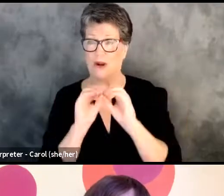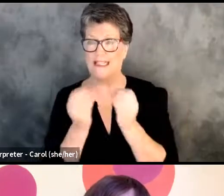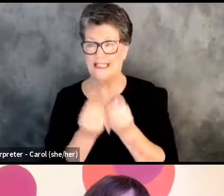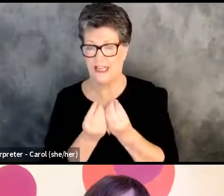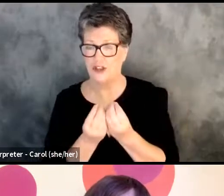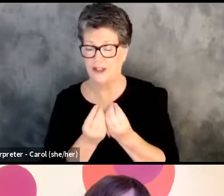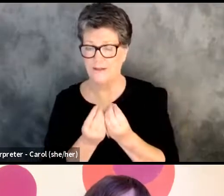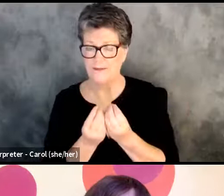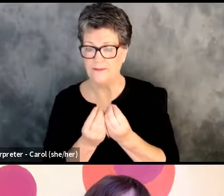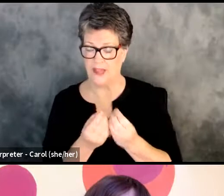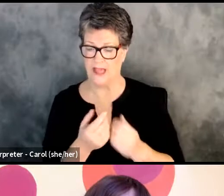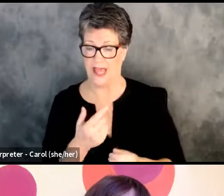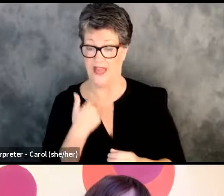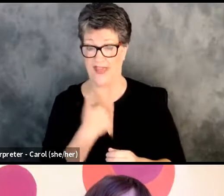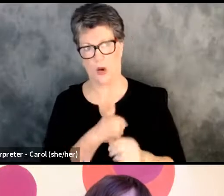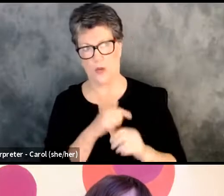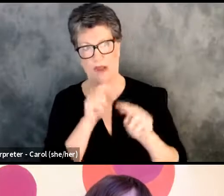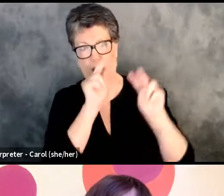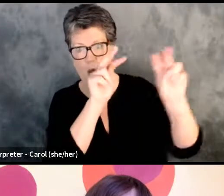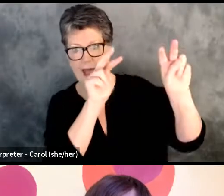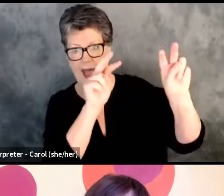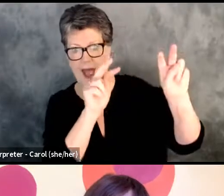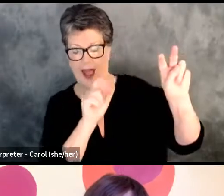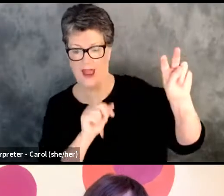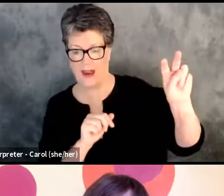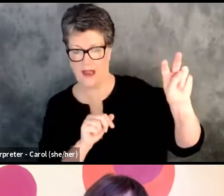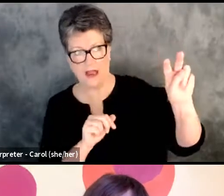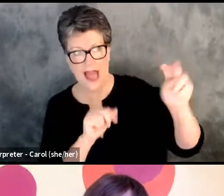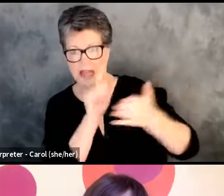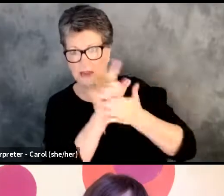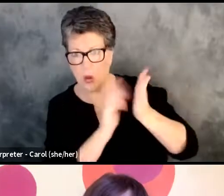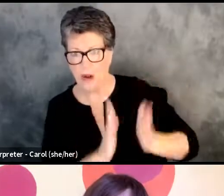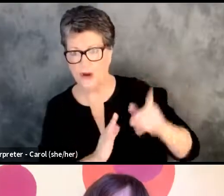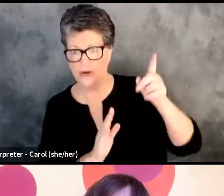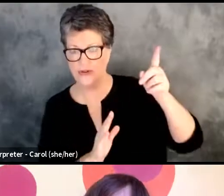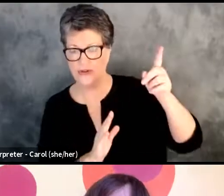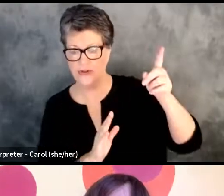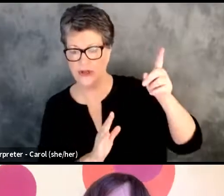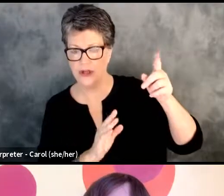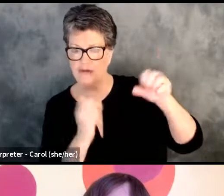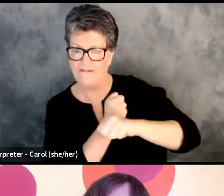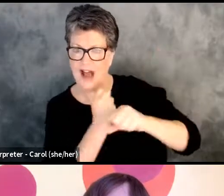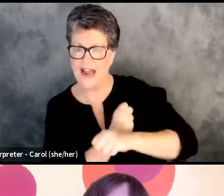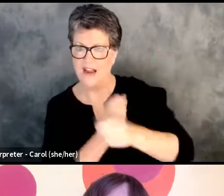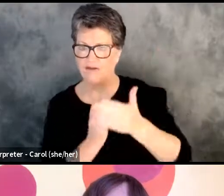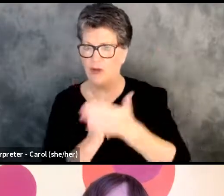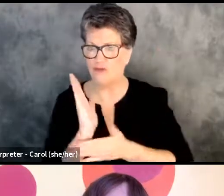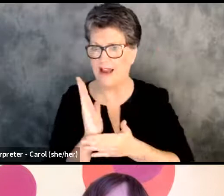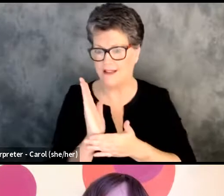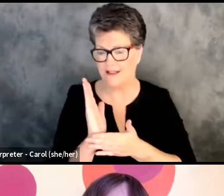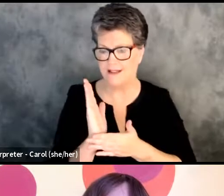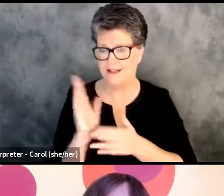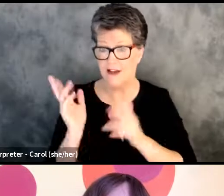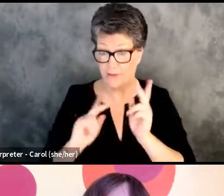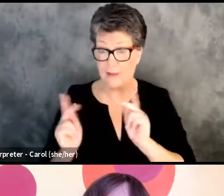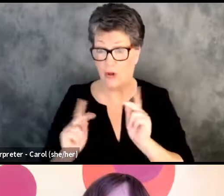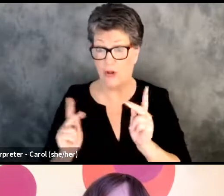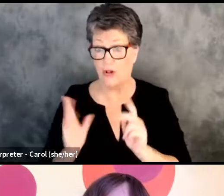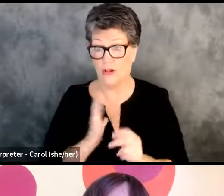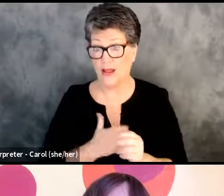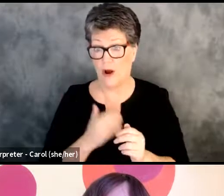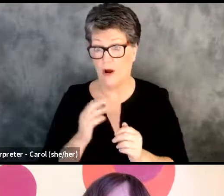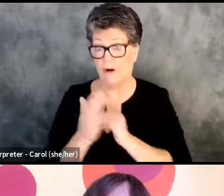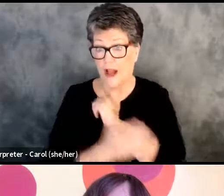organization that we look at as lawyers who are fighting for the rights of people in our